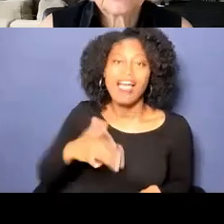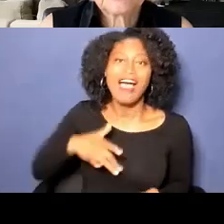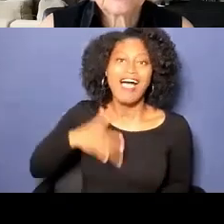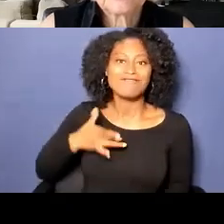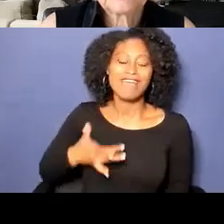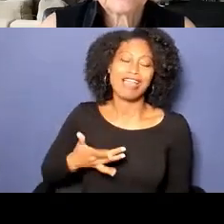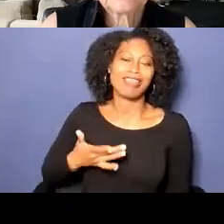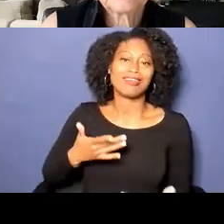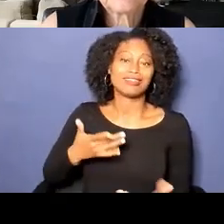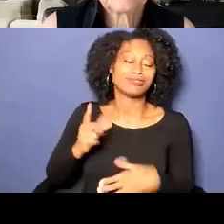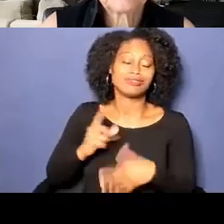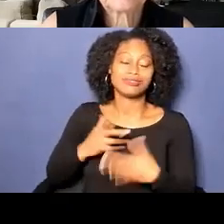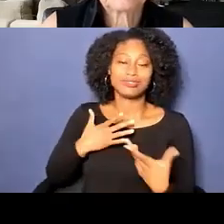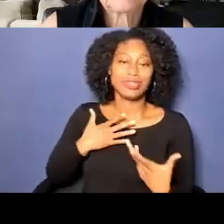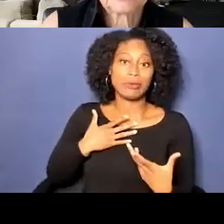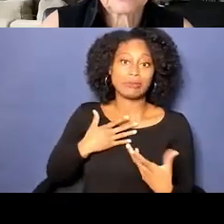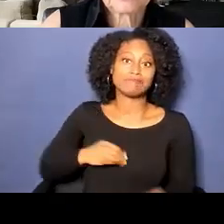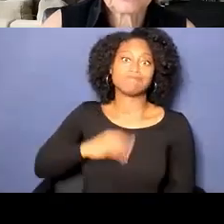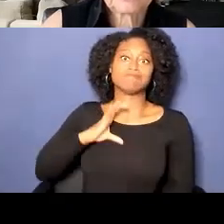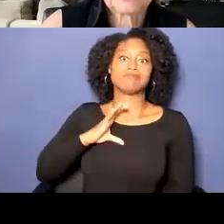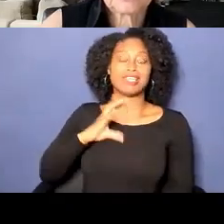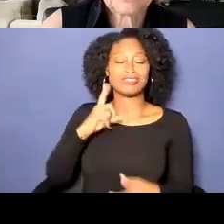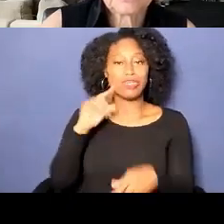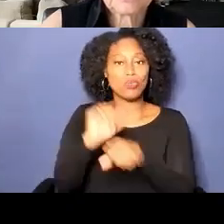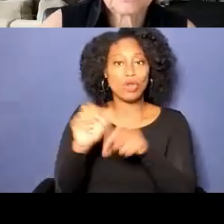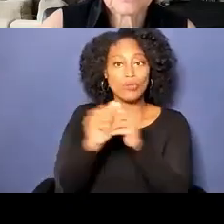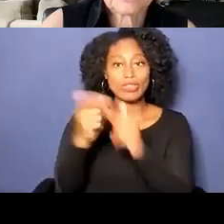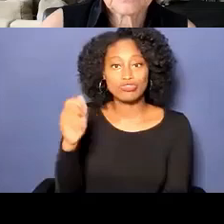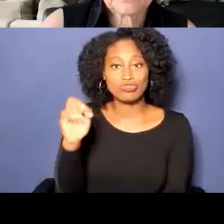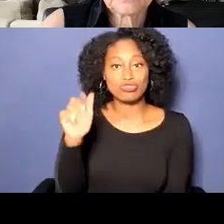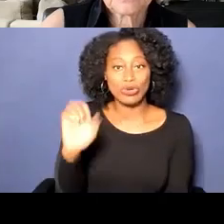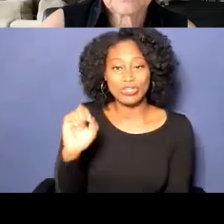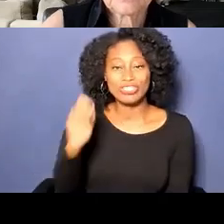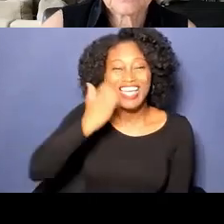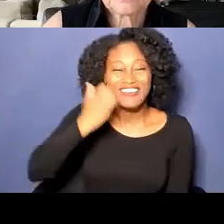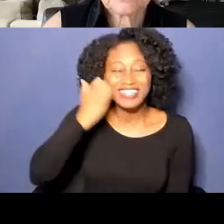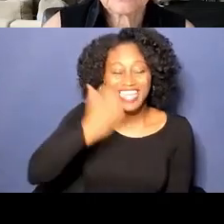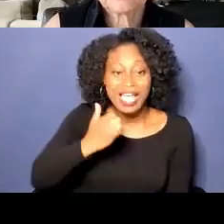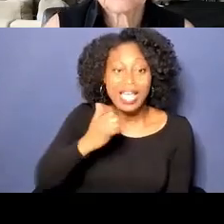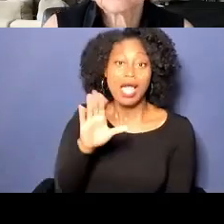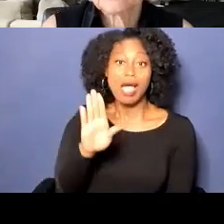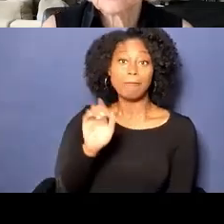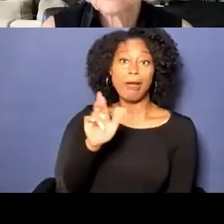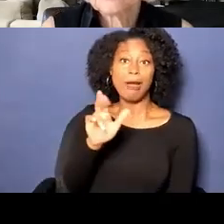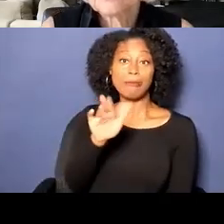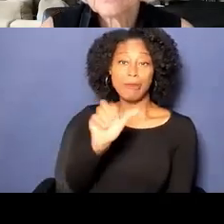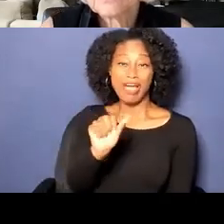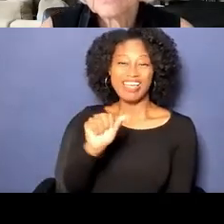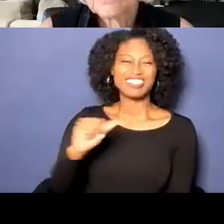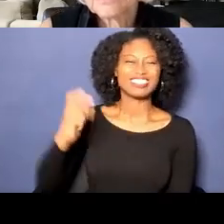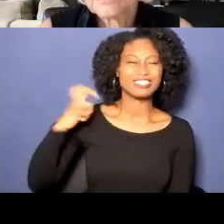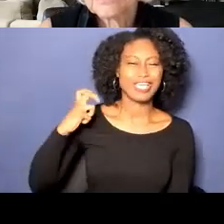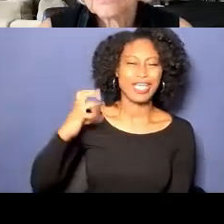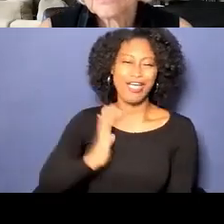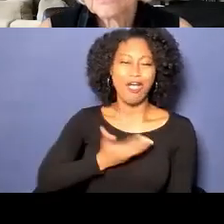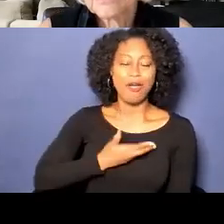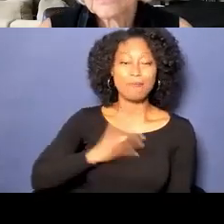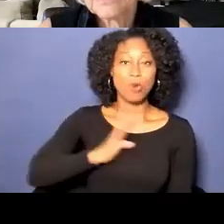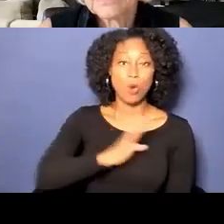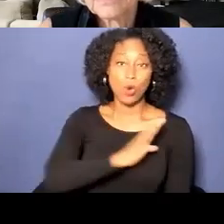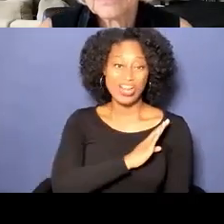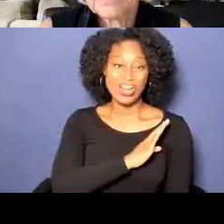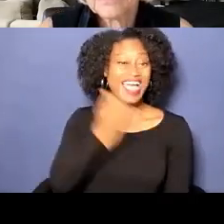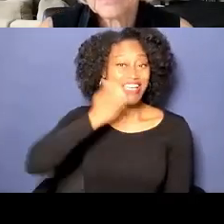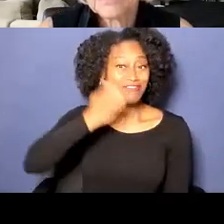want to say about Barbara, who's chair of our board. We work with Barbara day to day. She's not some chair of